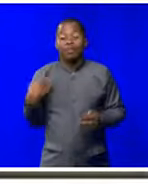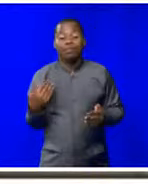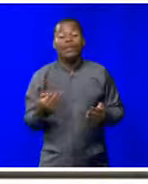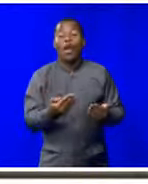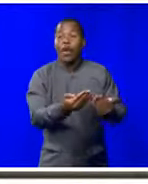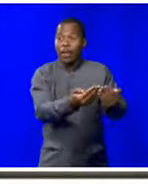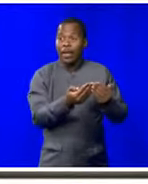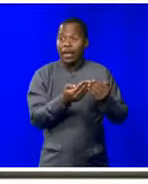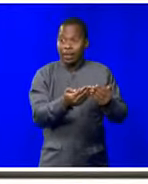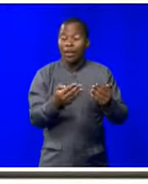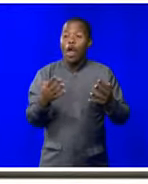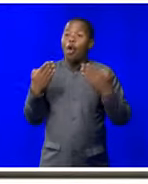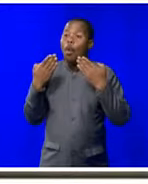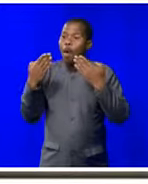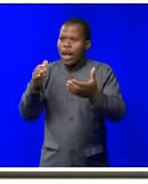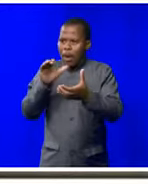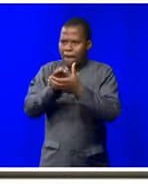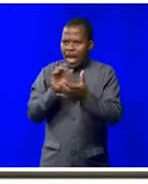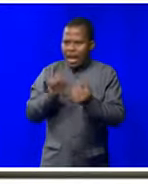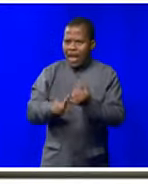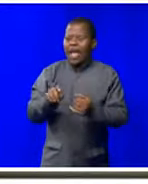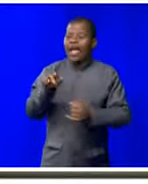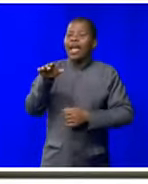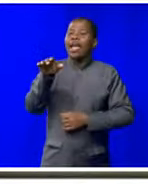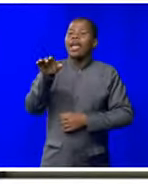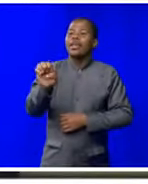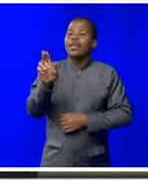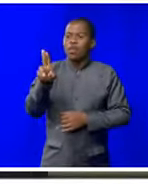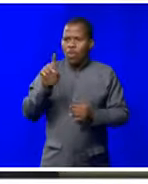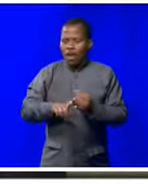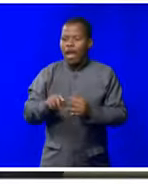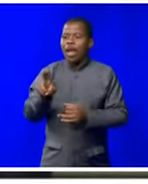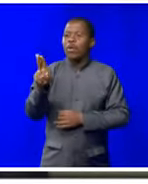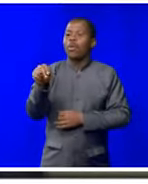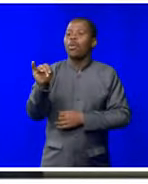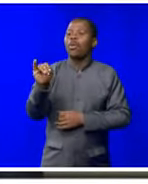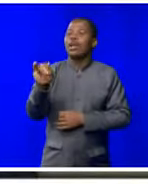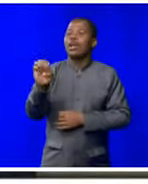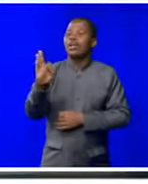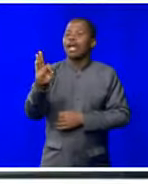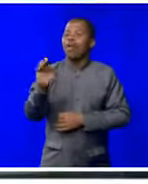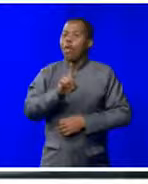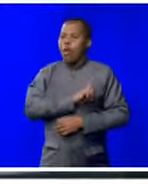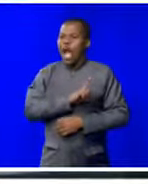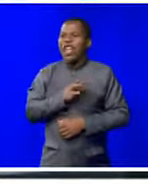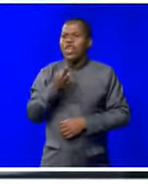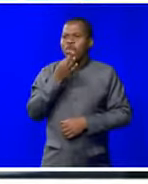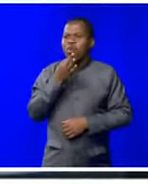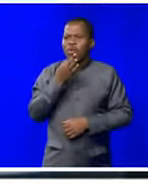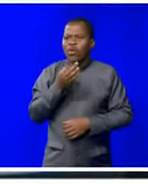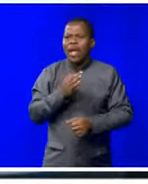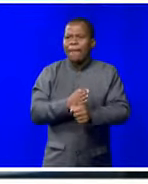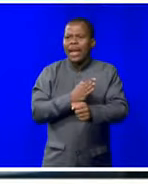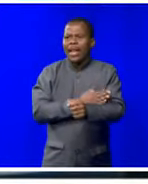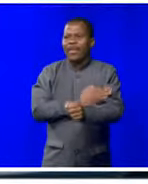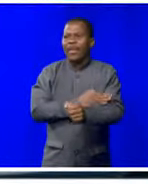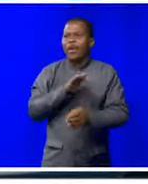the Ministry of Education, European Union and UNICEF as it yields positive results.